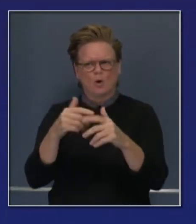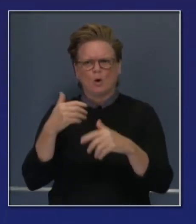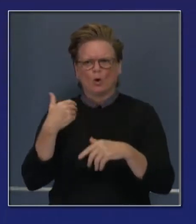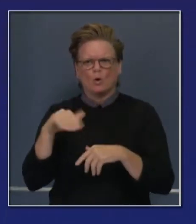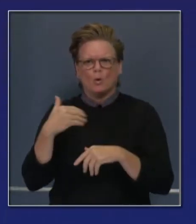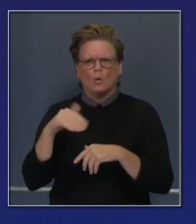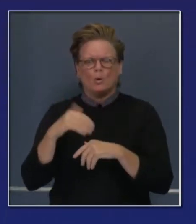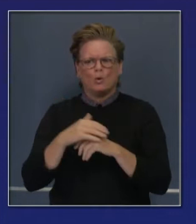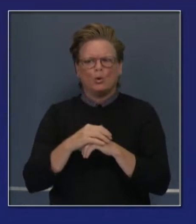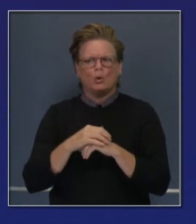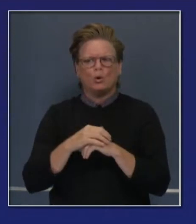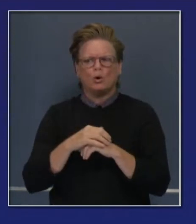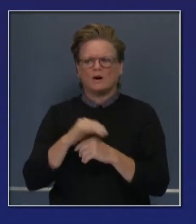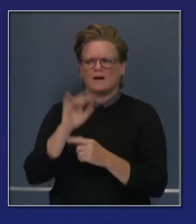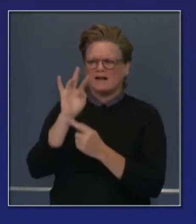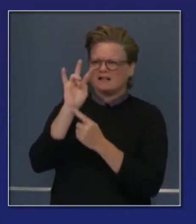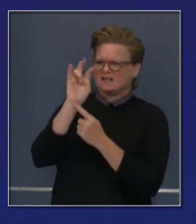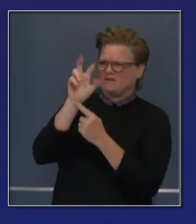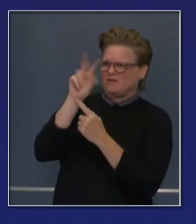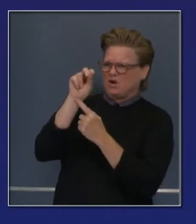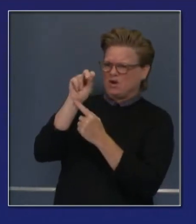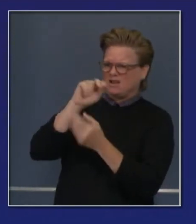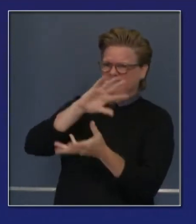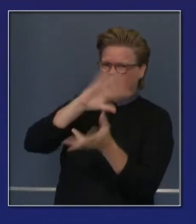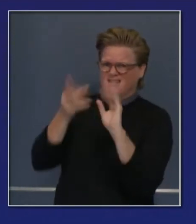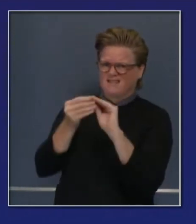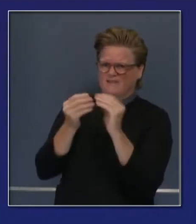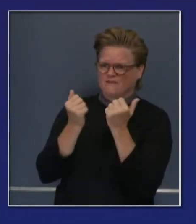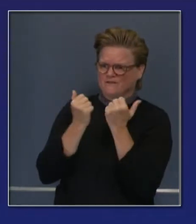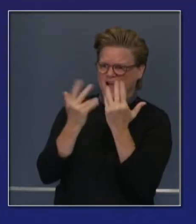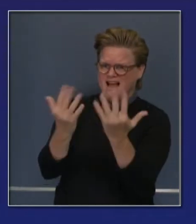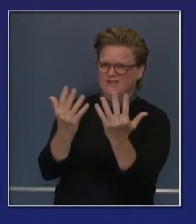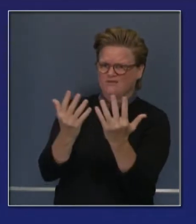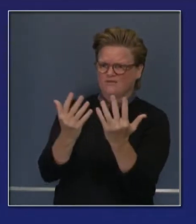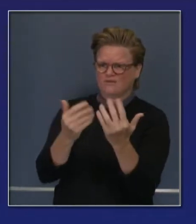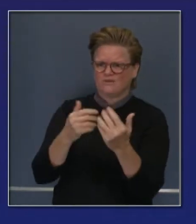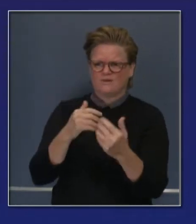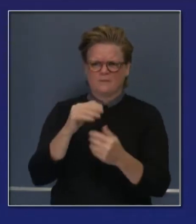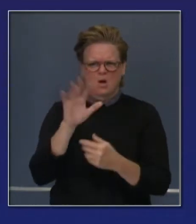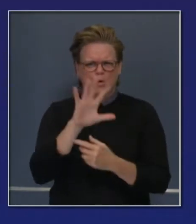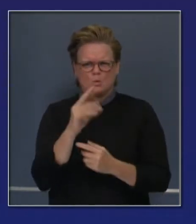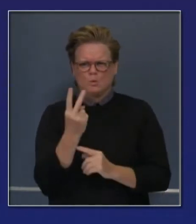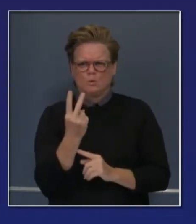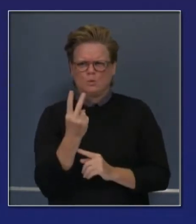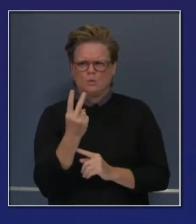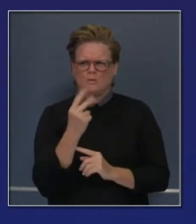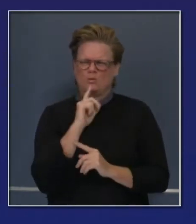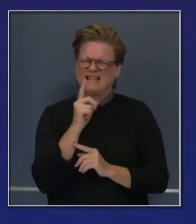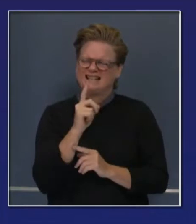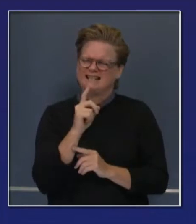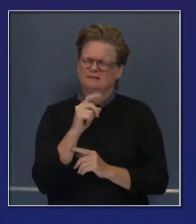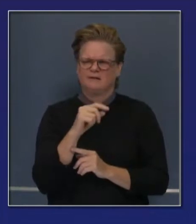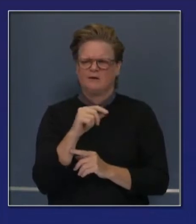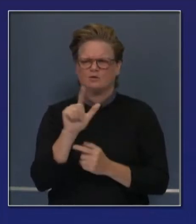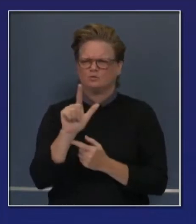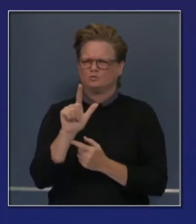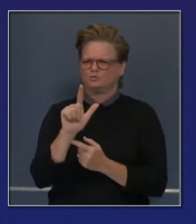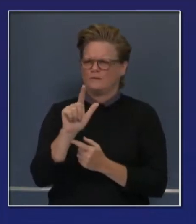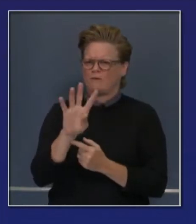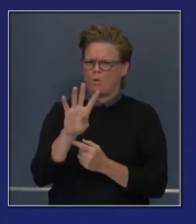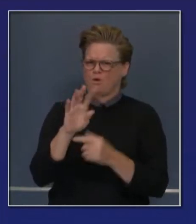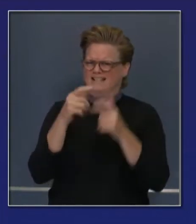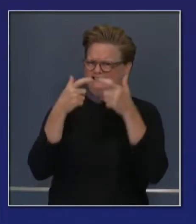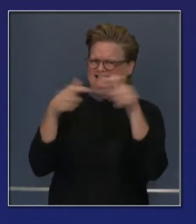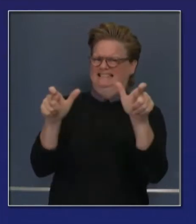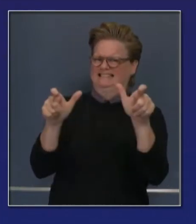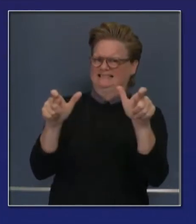730 fires overall. Some 24 larger fires that are top of mind and taking the vast majority